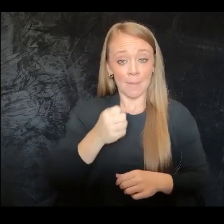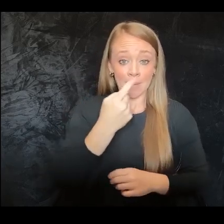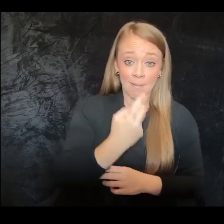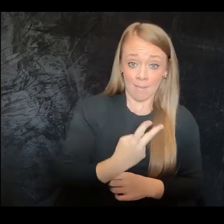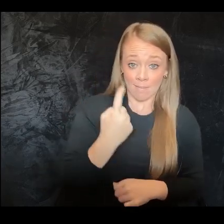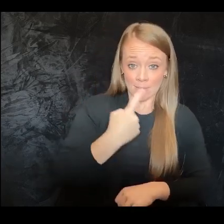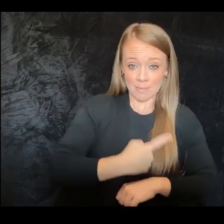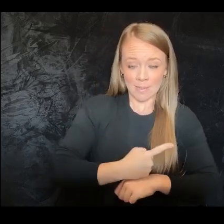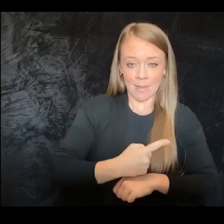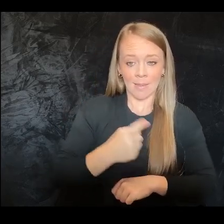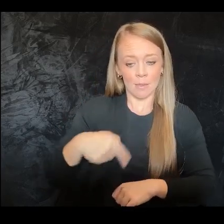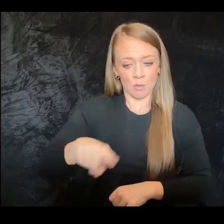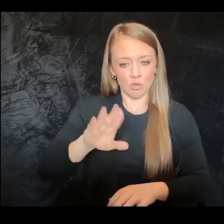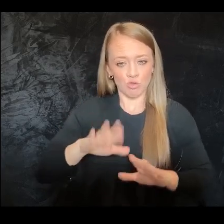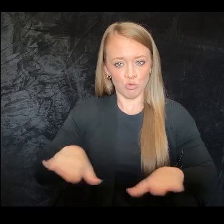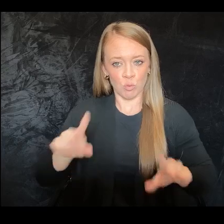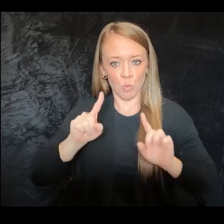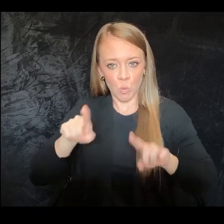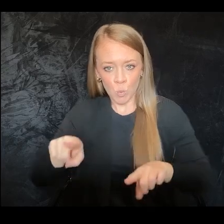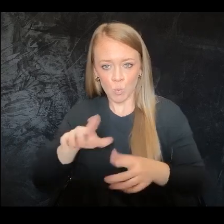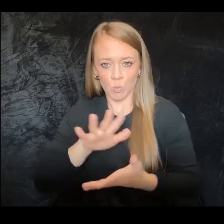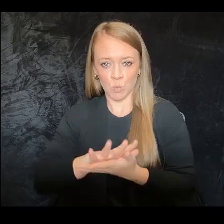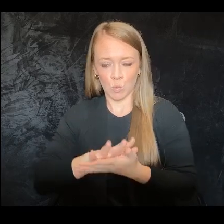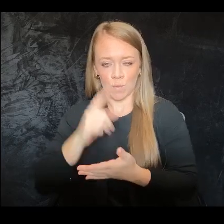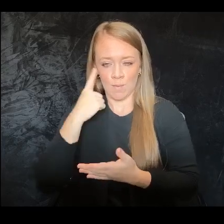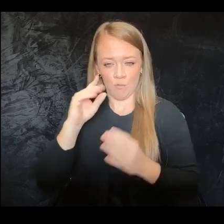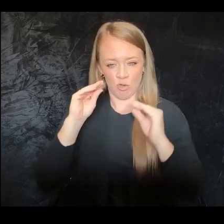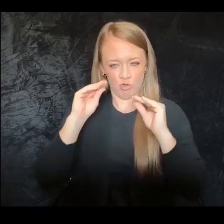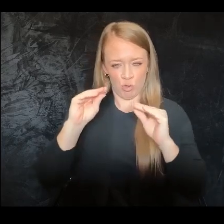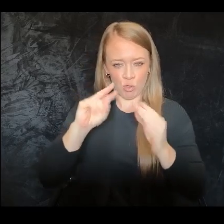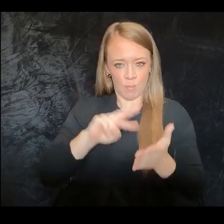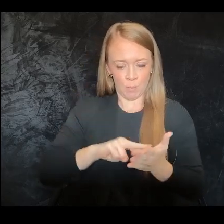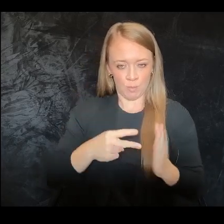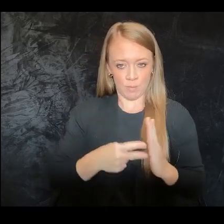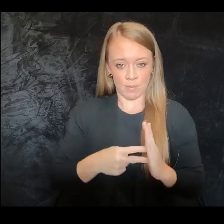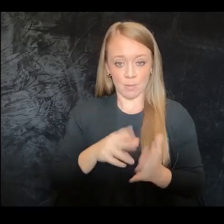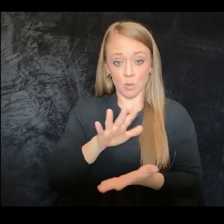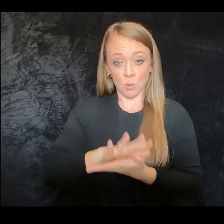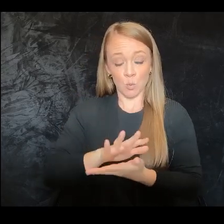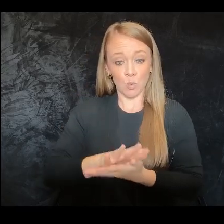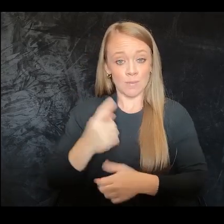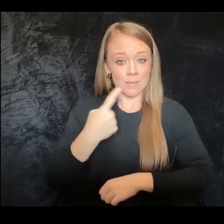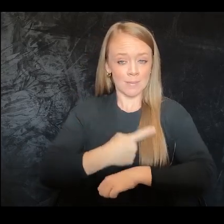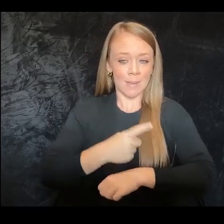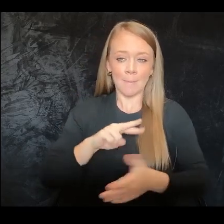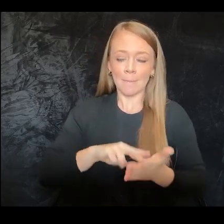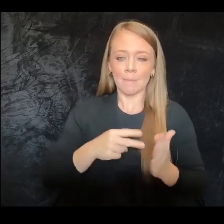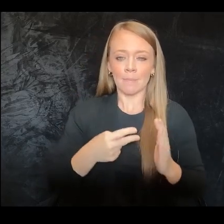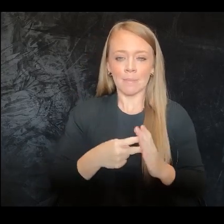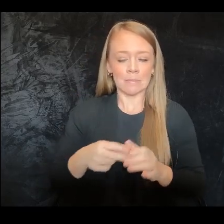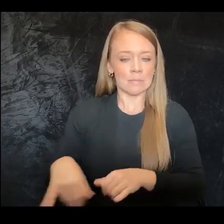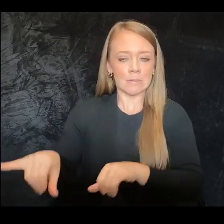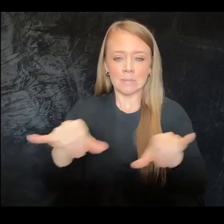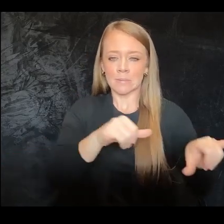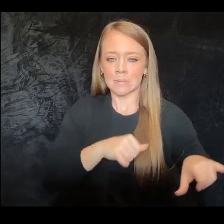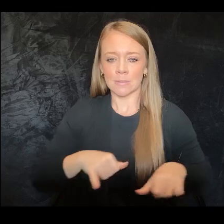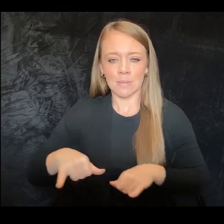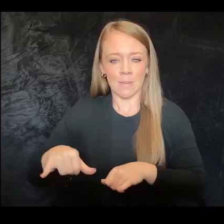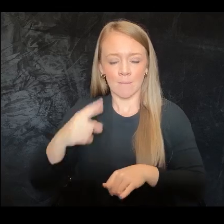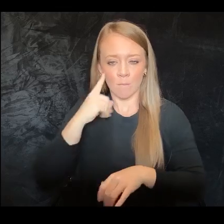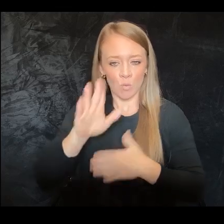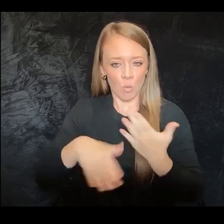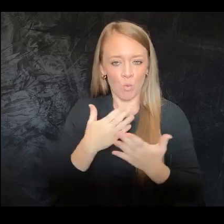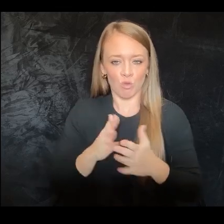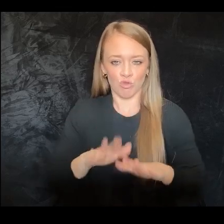are in attendance at school for instructional purposes. School day means the same thing for all children